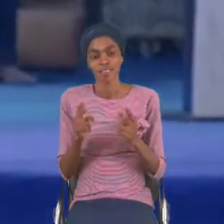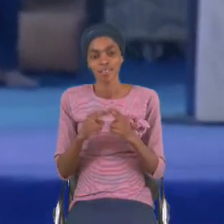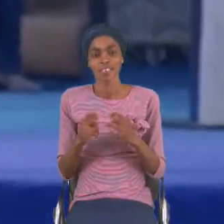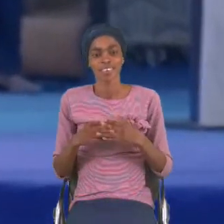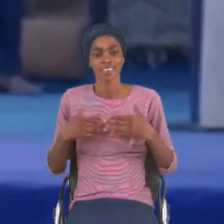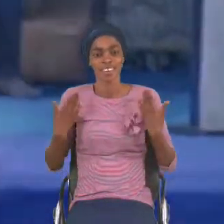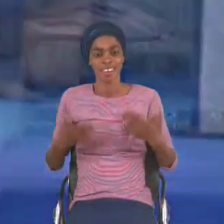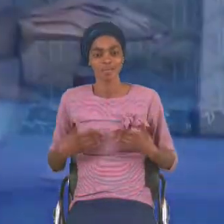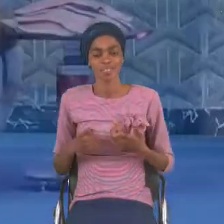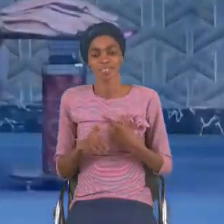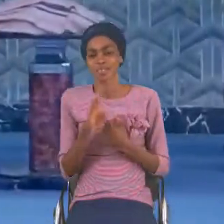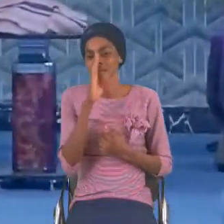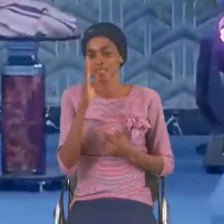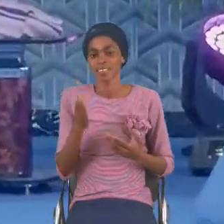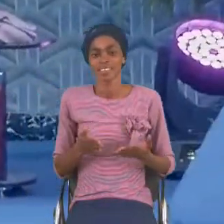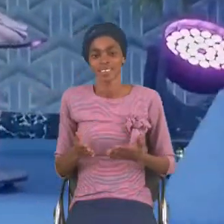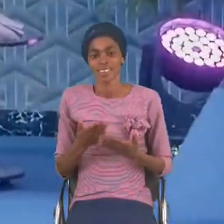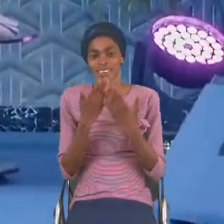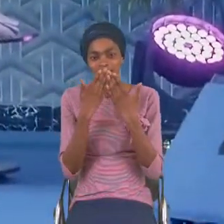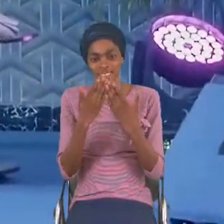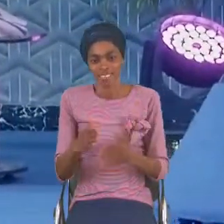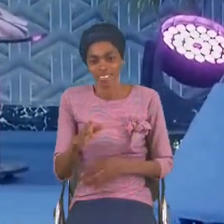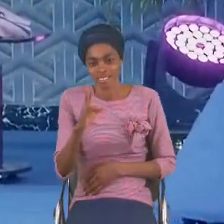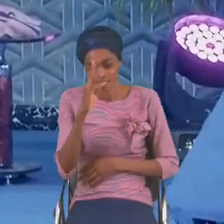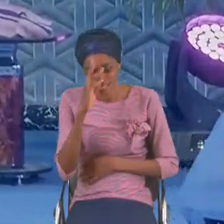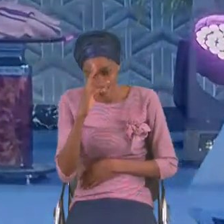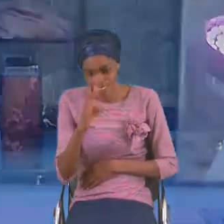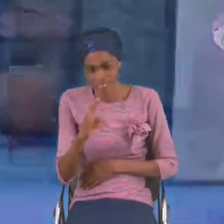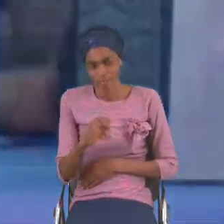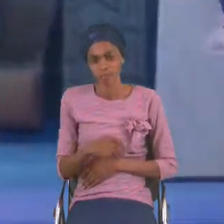with you. Thank you, sir.